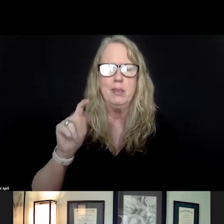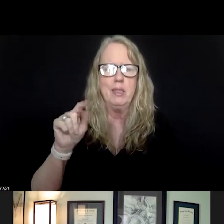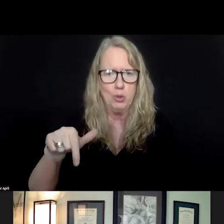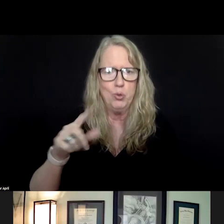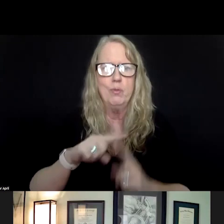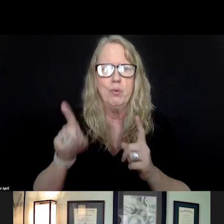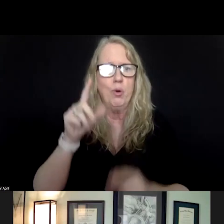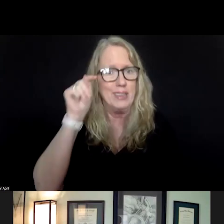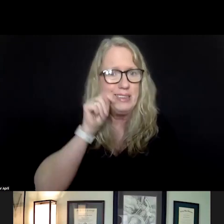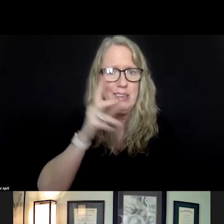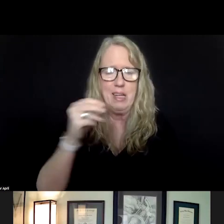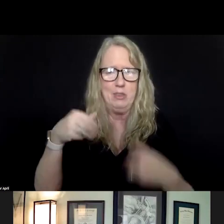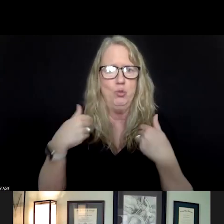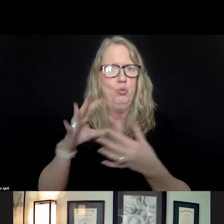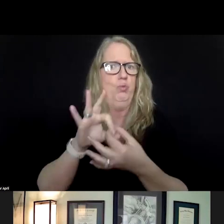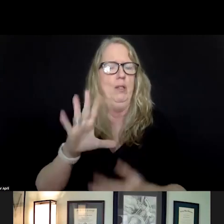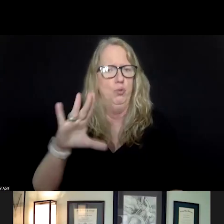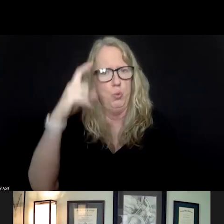youth mental health.